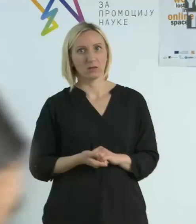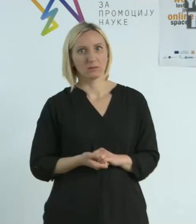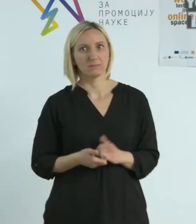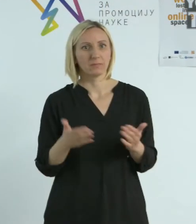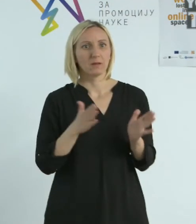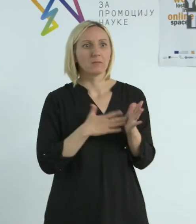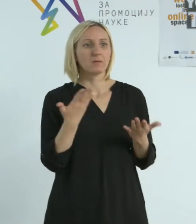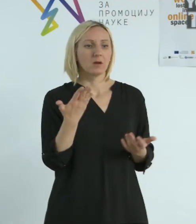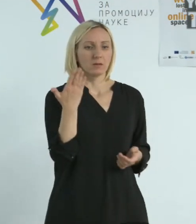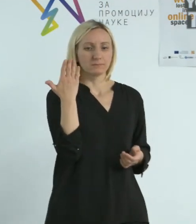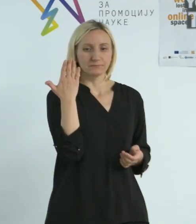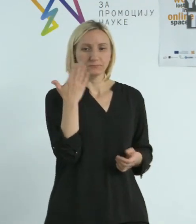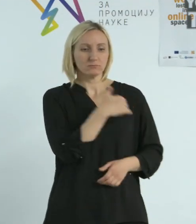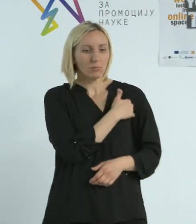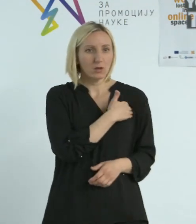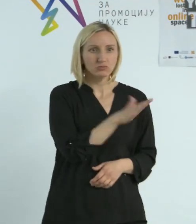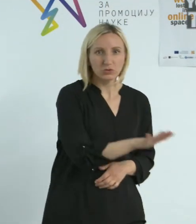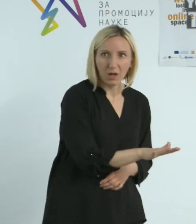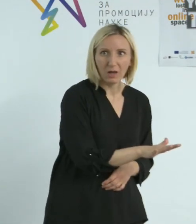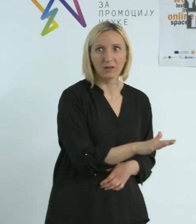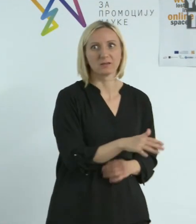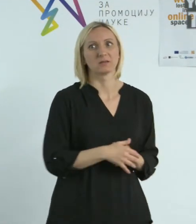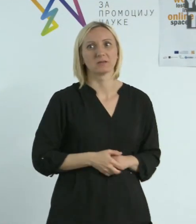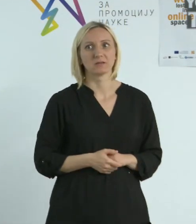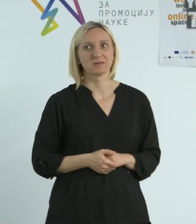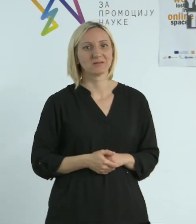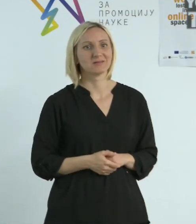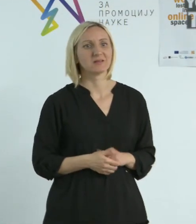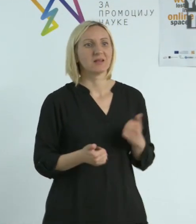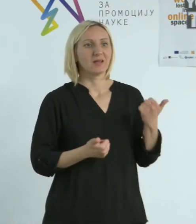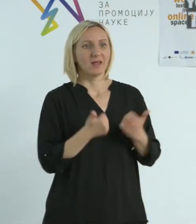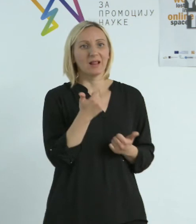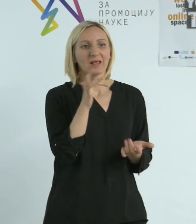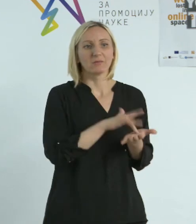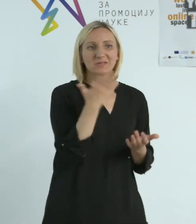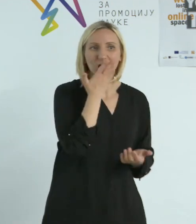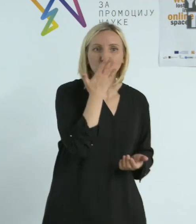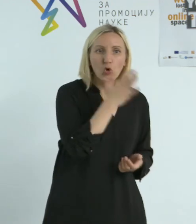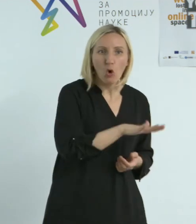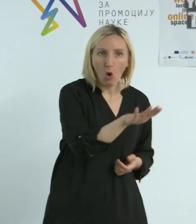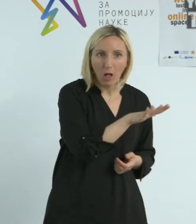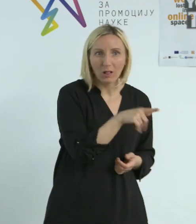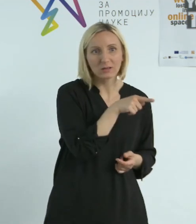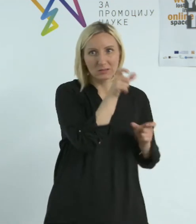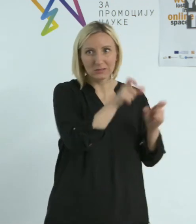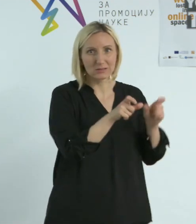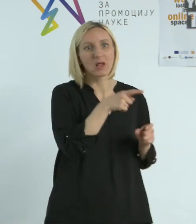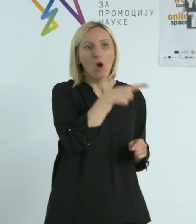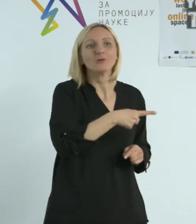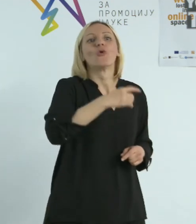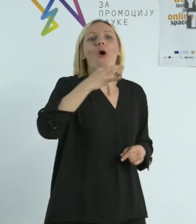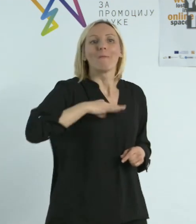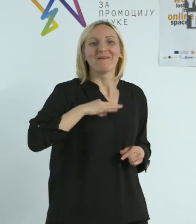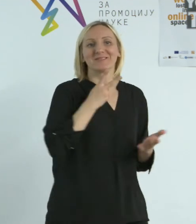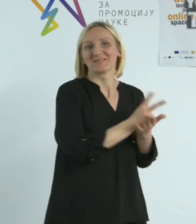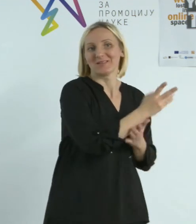Population and student population. So there are always some people who are not willing to learn in those groups. But of course, when they are obligated to